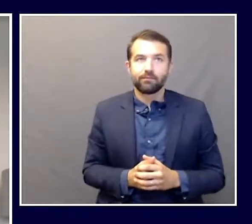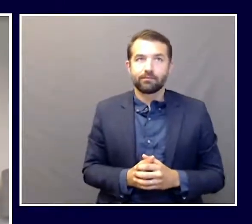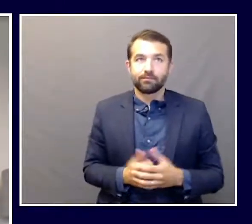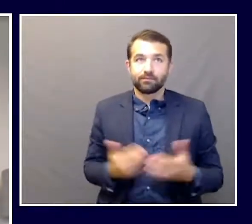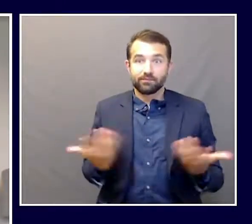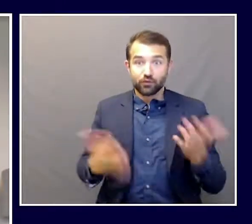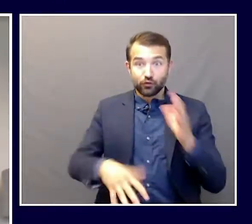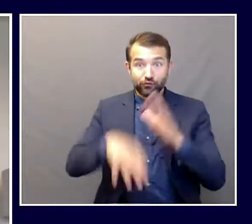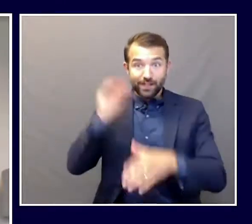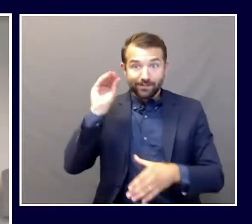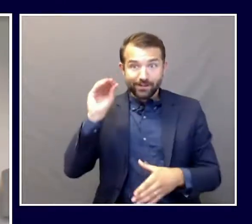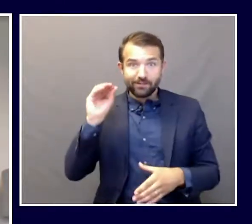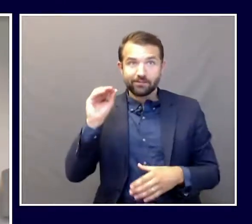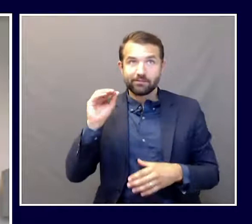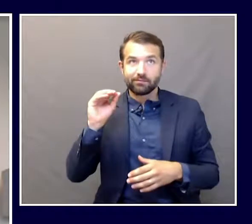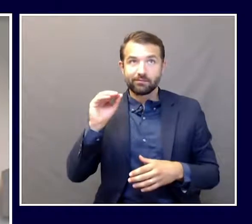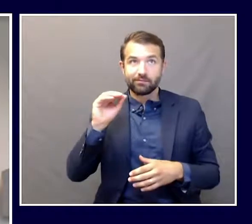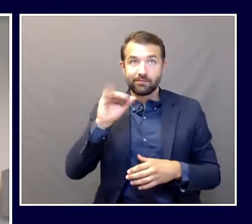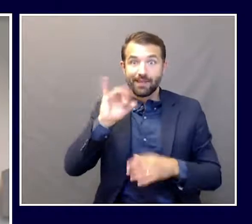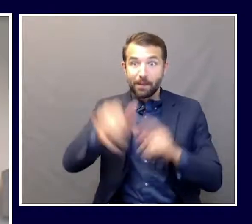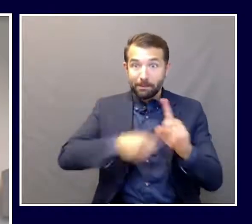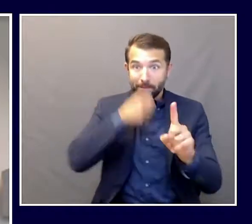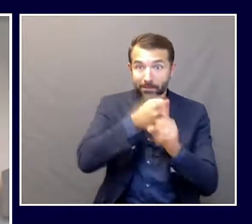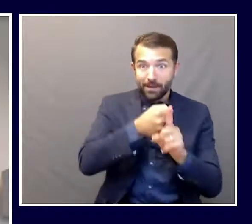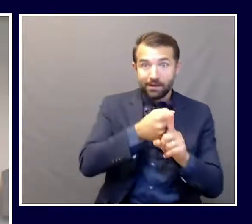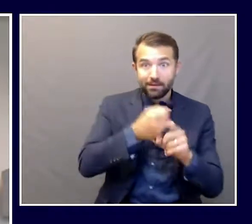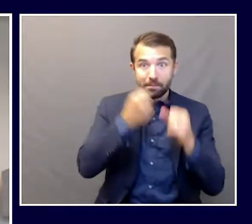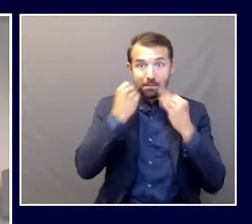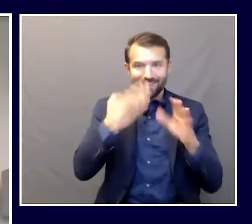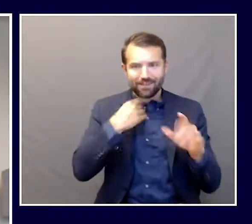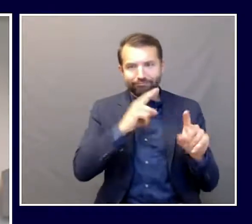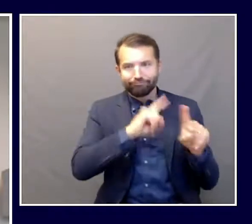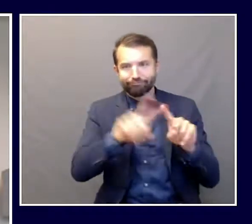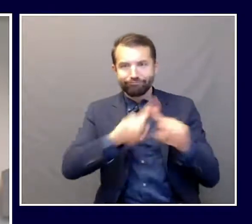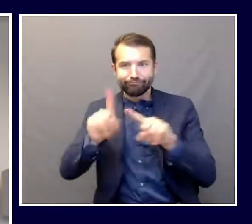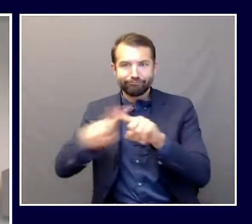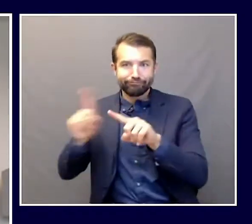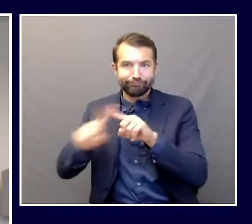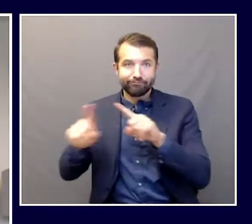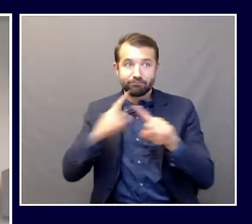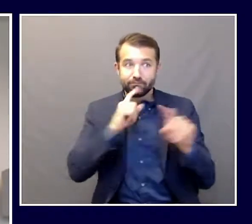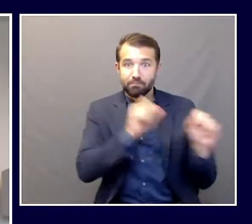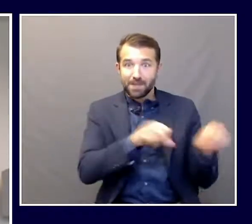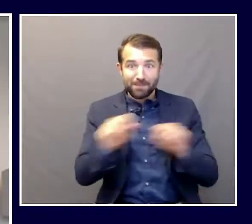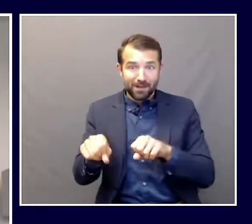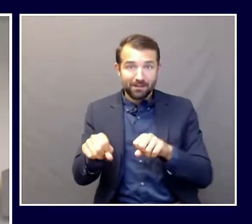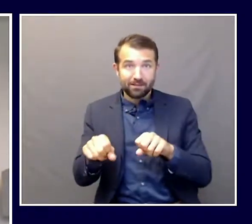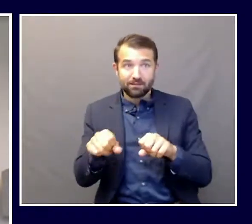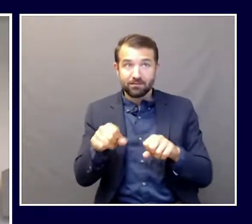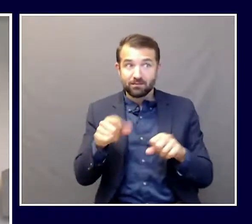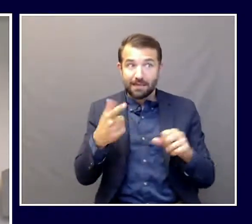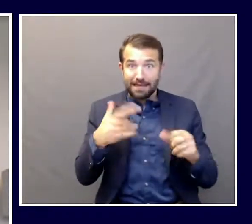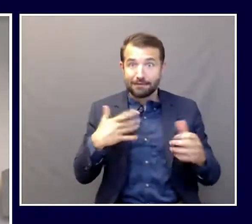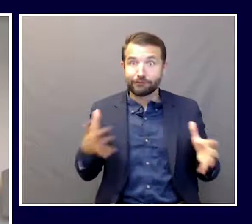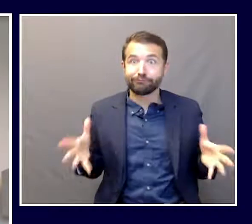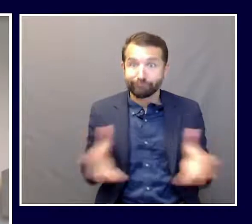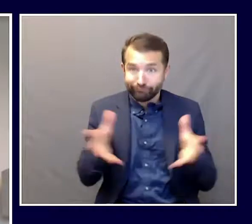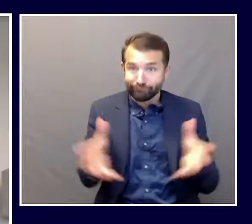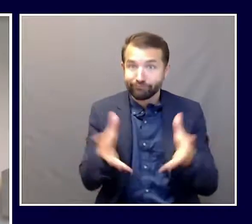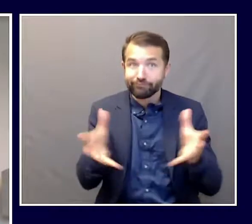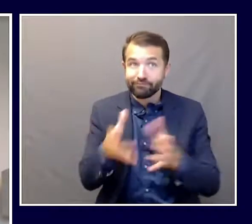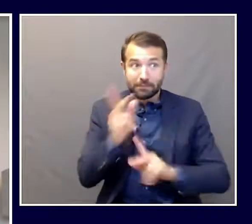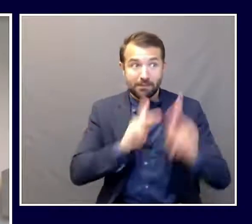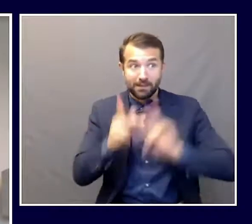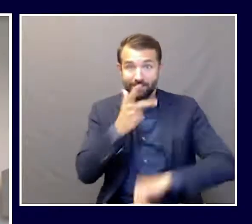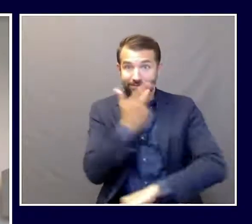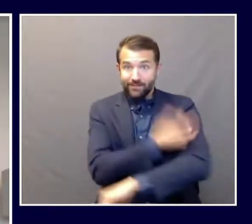be just, did it cause an uptick in the rate of vaccinations overall? We'll see at the end of the sweepstakes where we